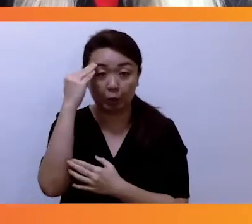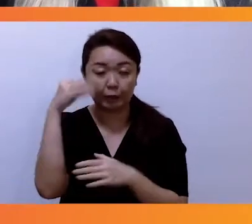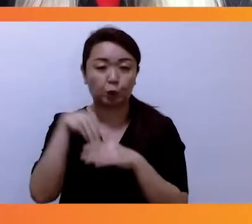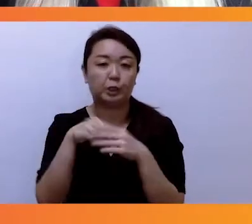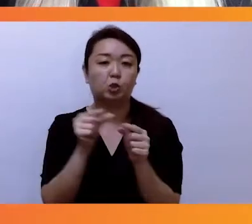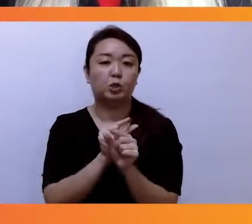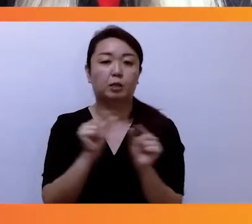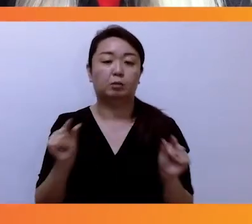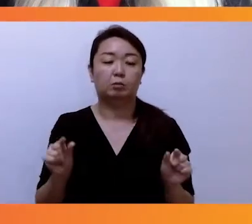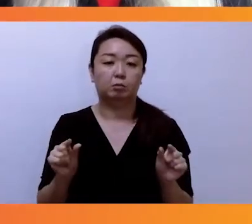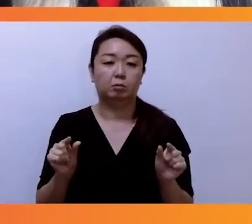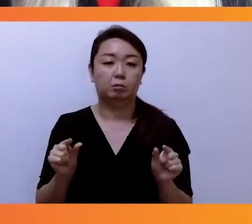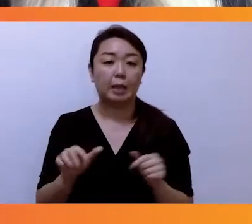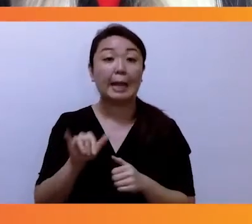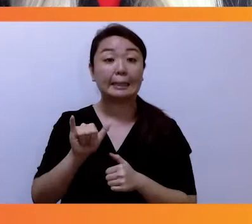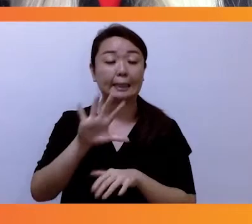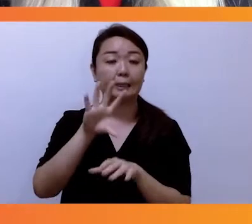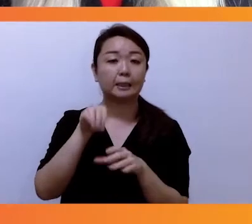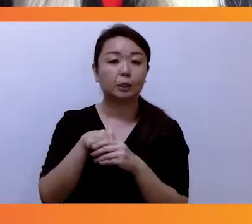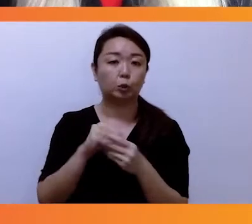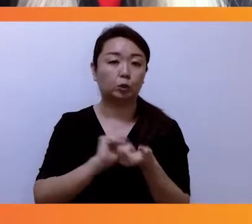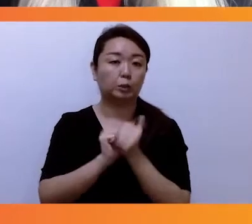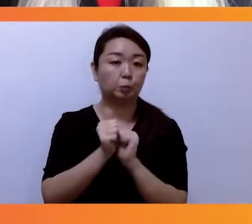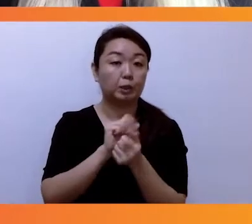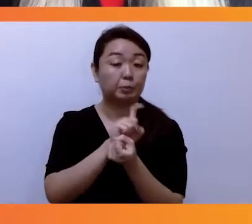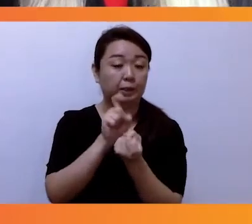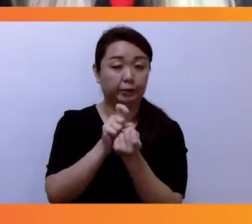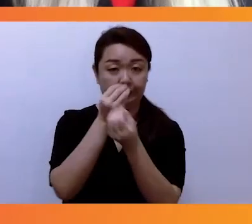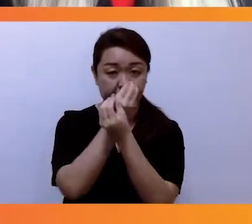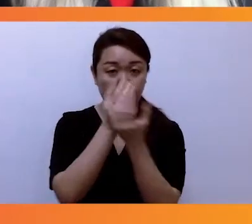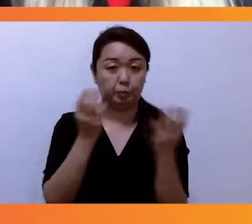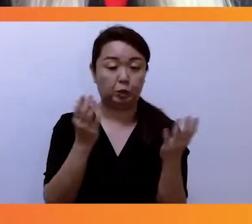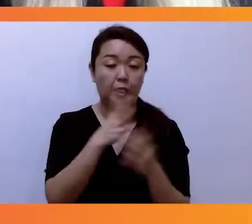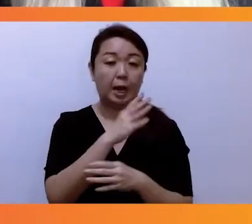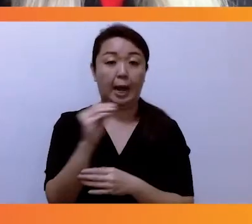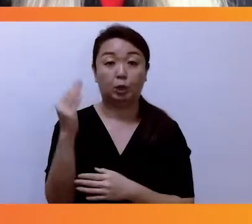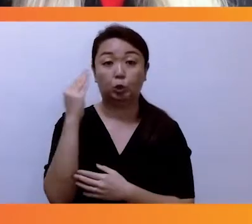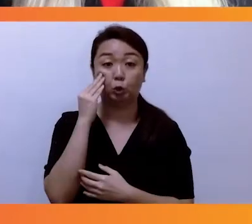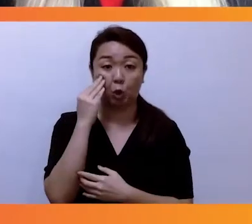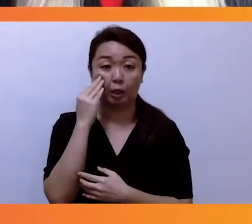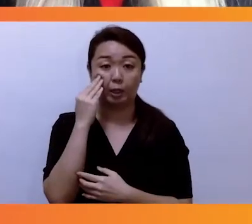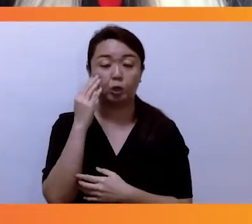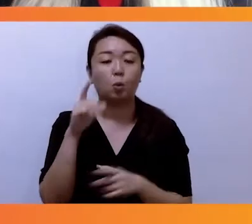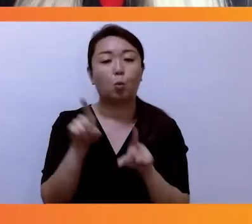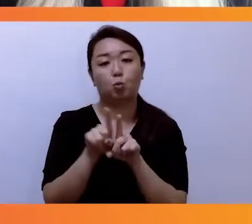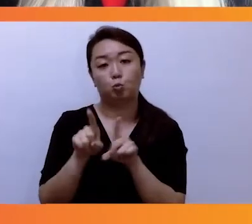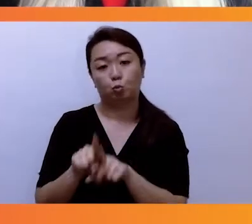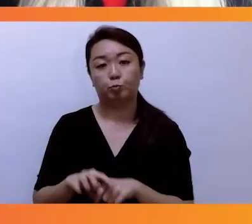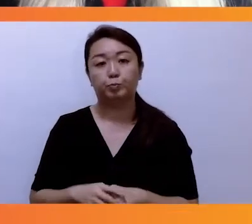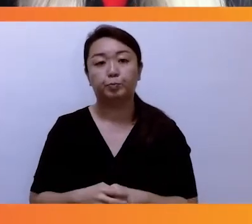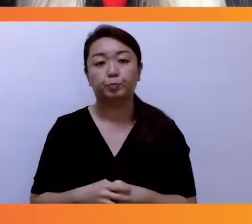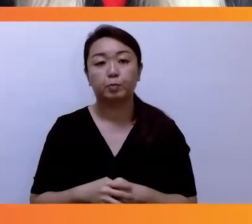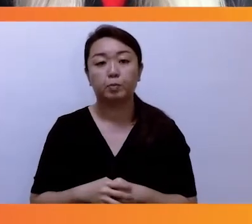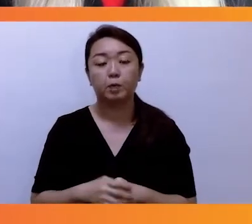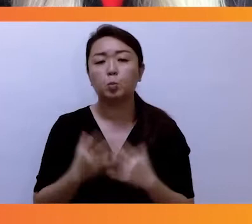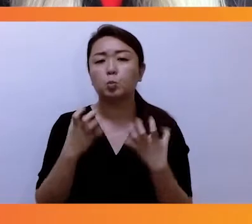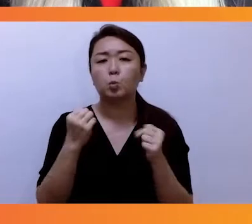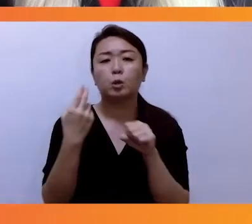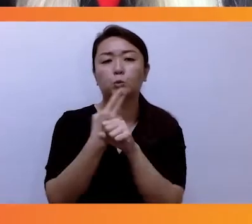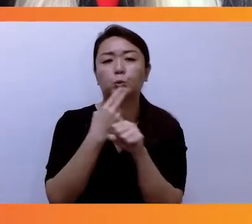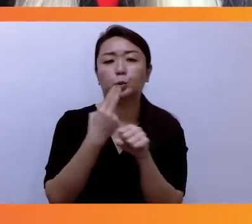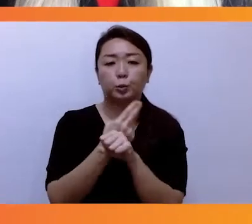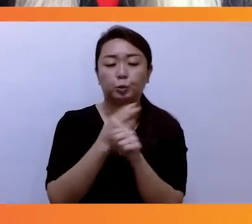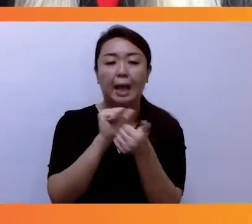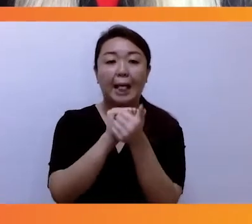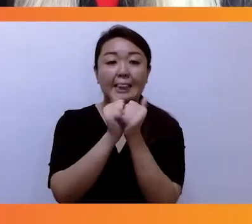disability knowledge in general. That includes sport-specific information and knowledge as well. We